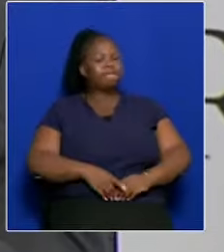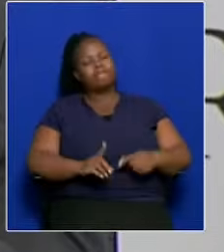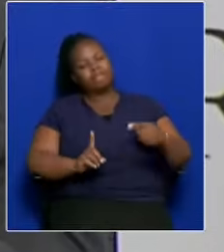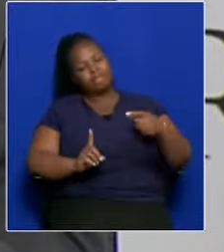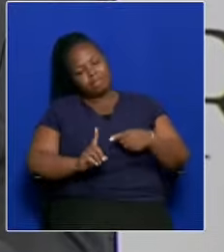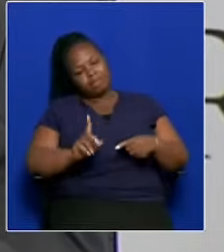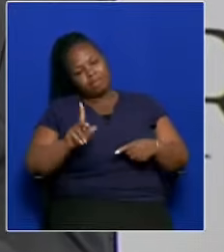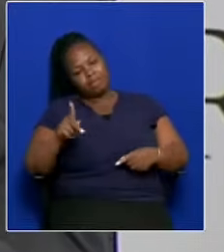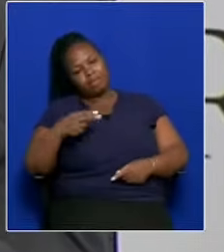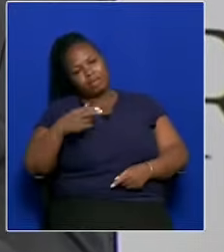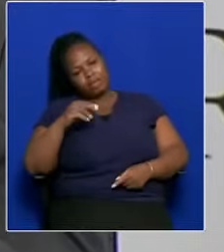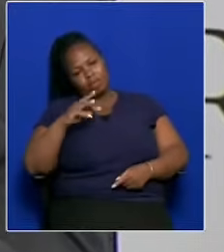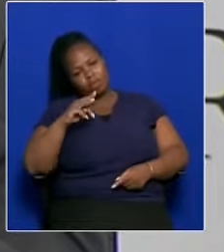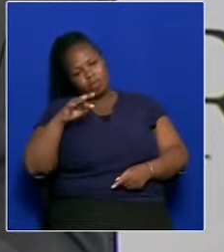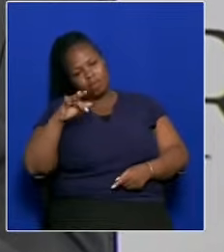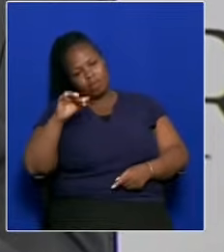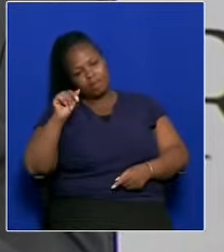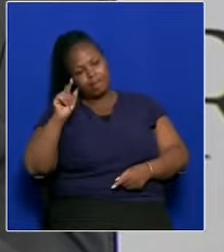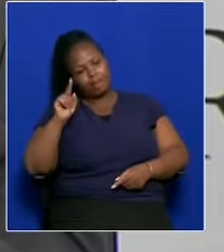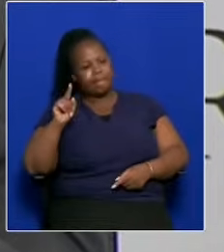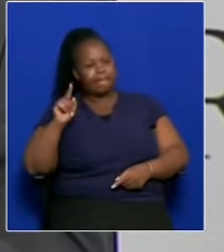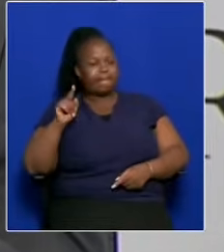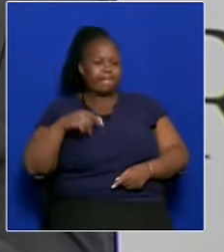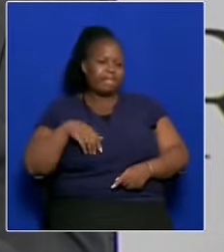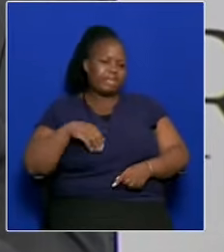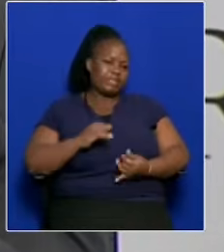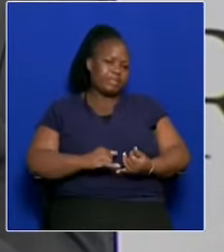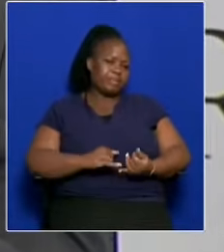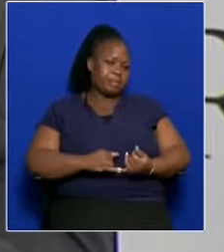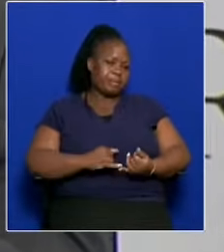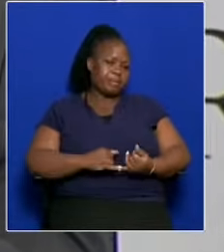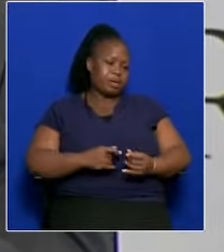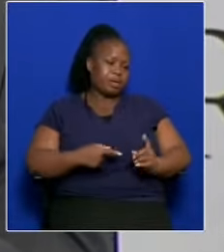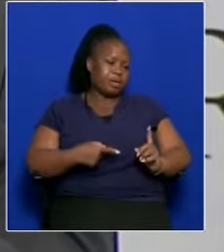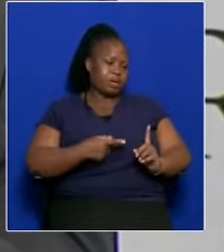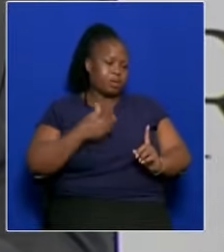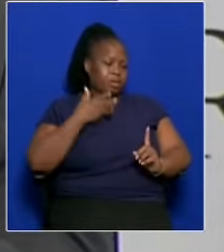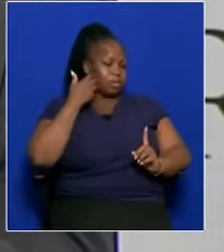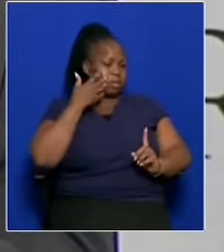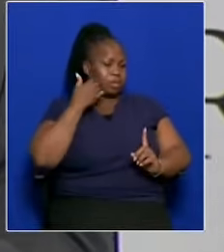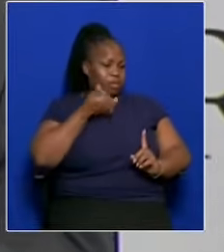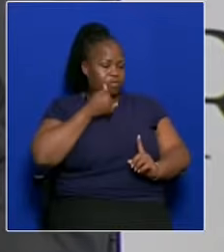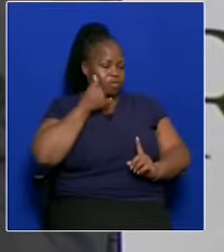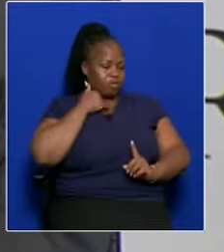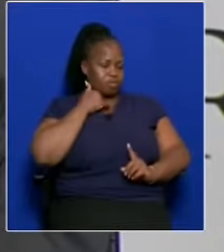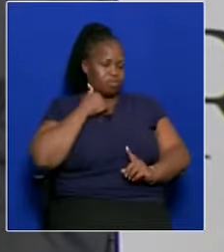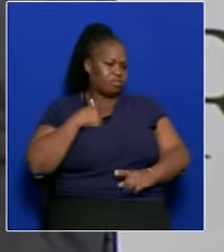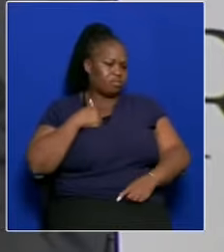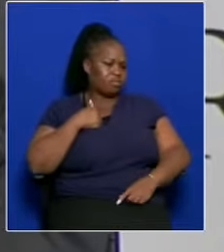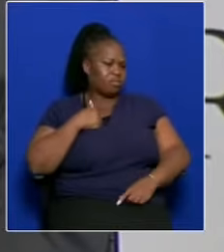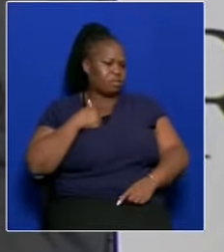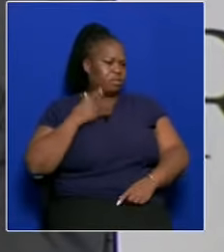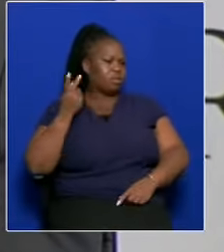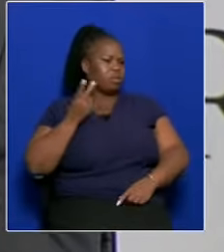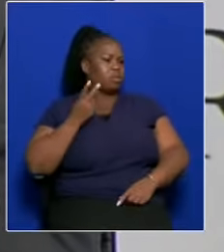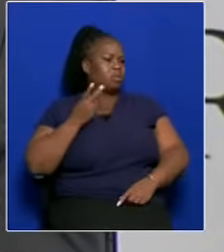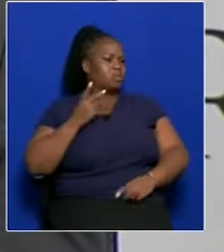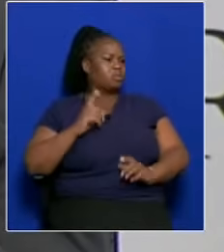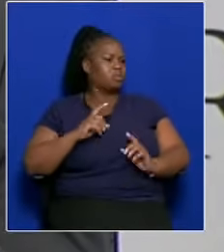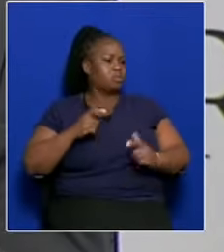September when Mr. Matlala phoned me. I also had the commissioner